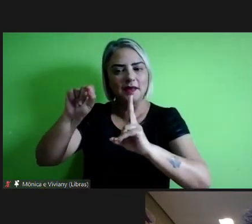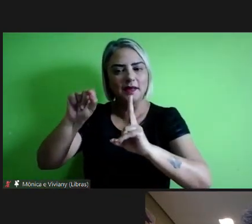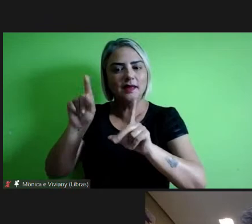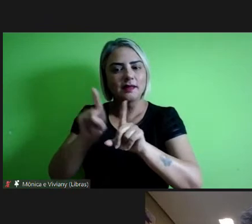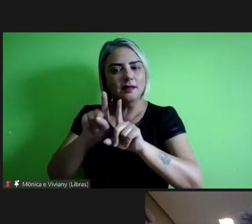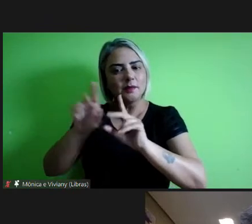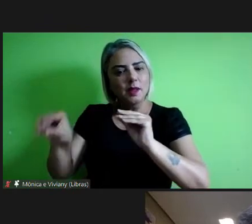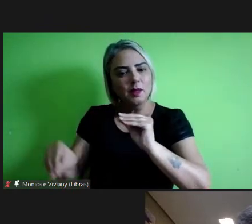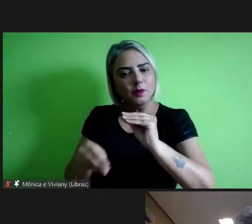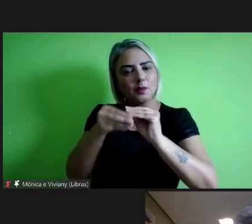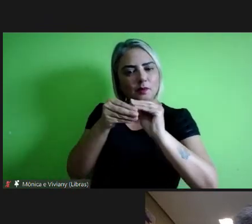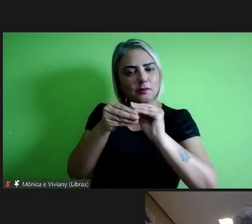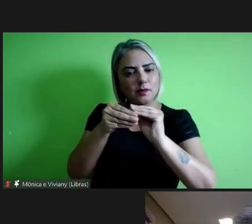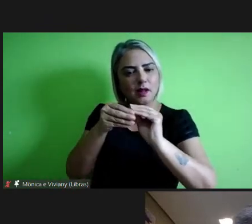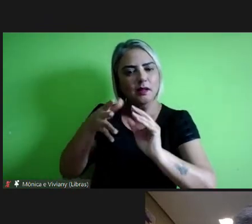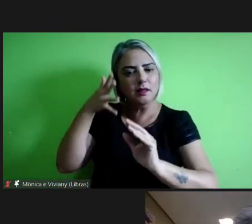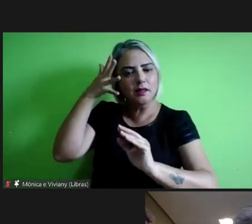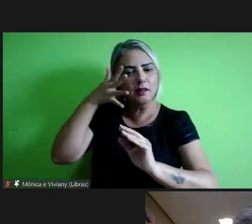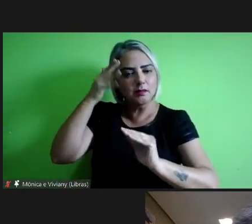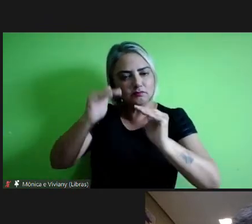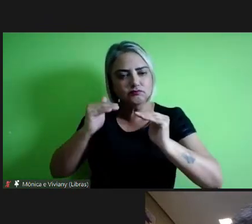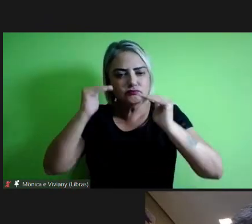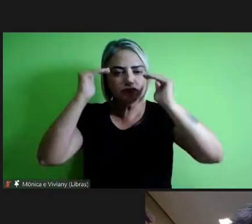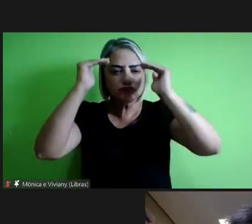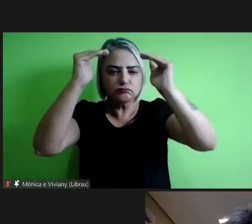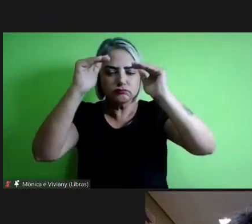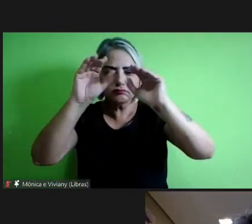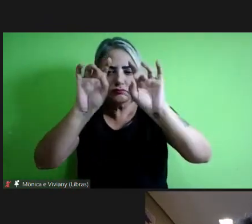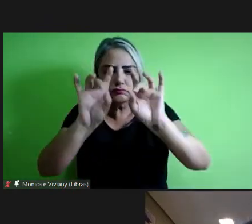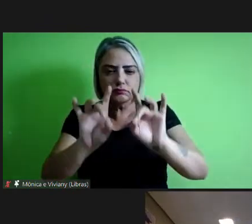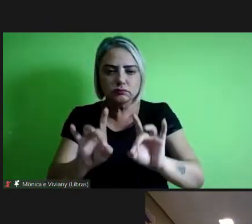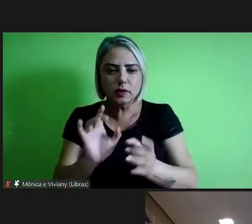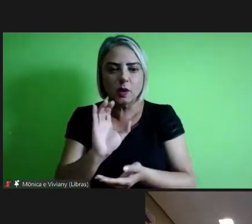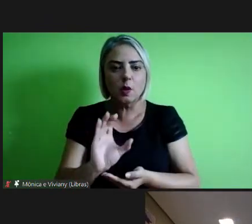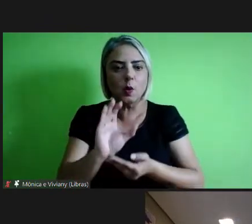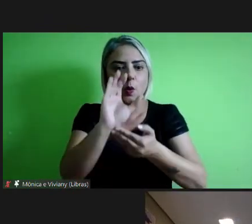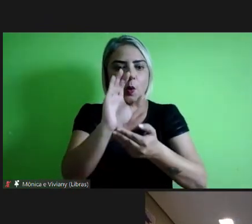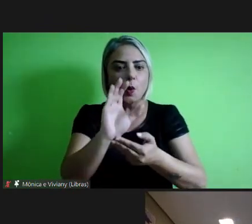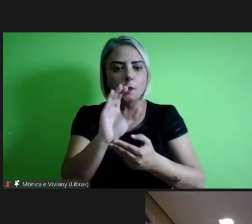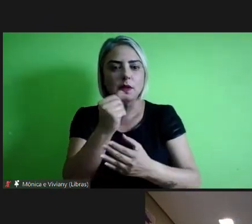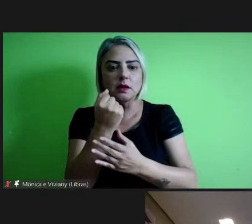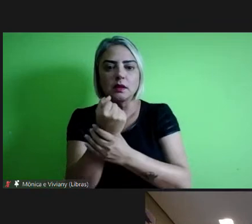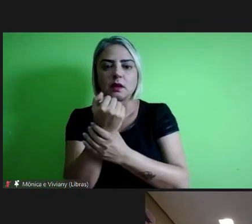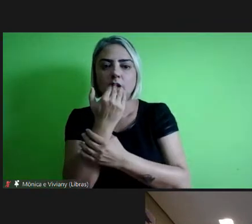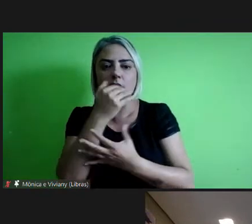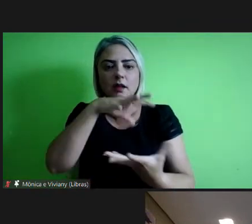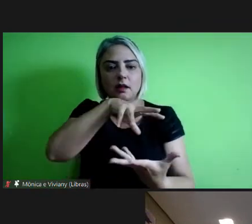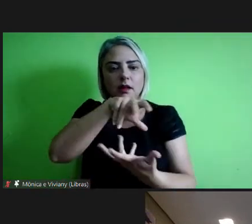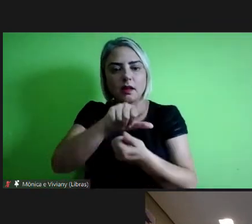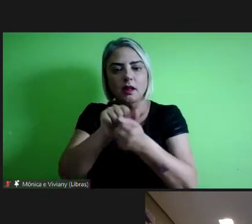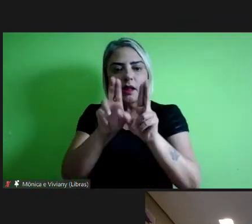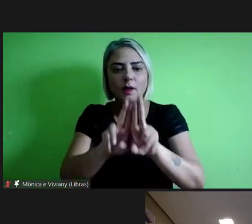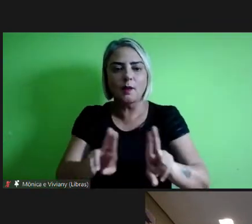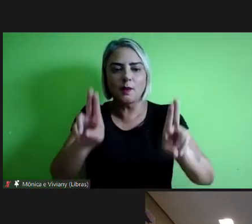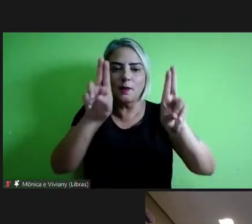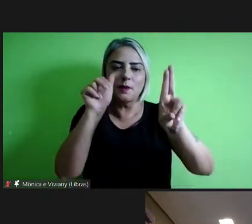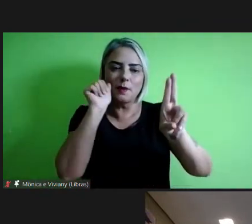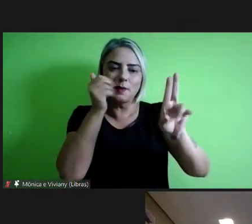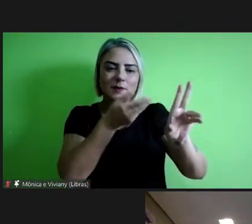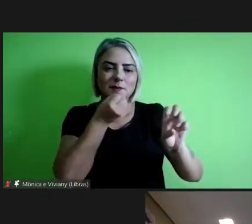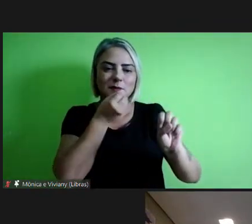observatory and the University of Brasilia observation group, and the high-level panel of specialists in food security of the